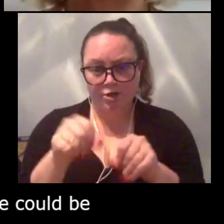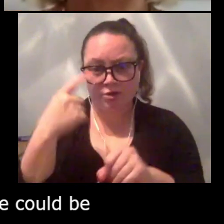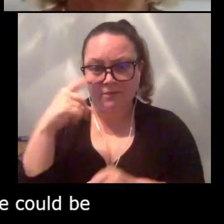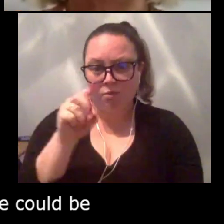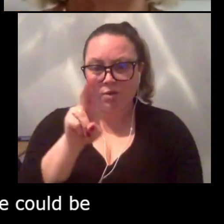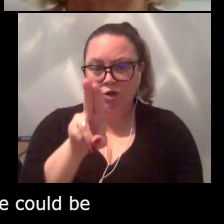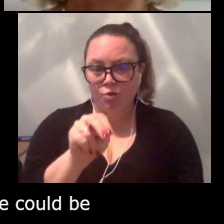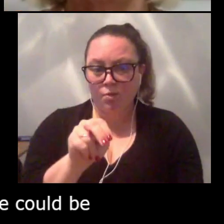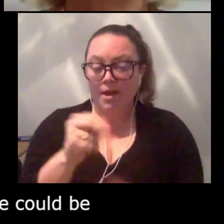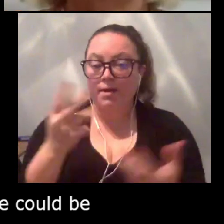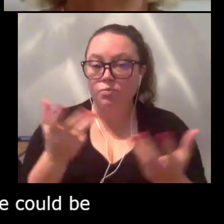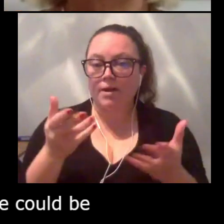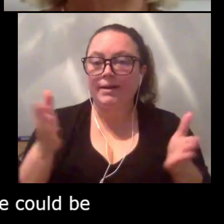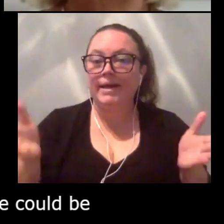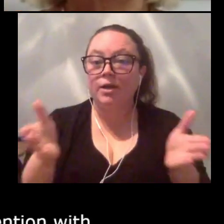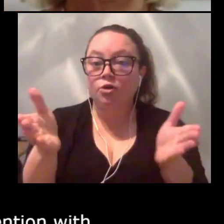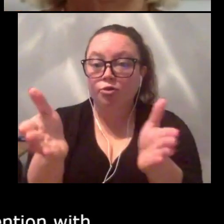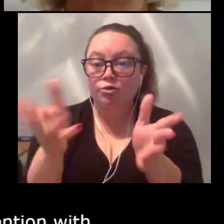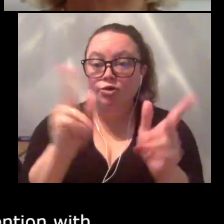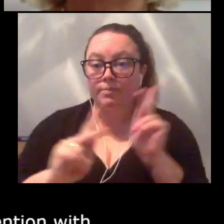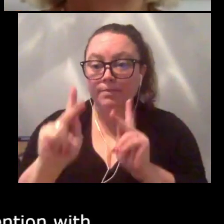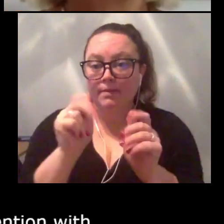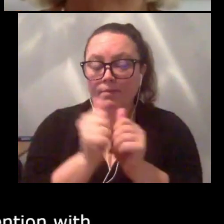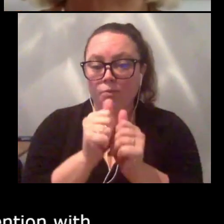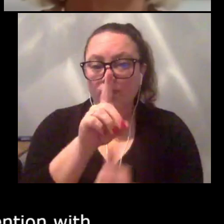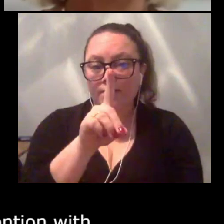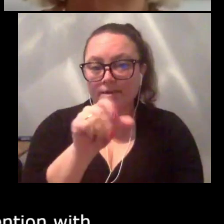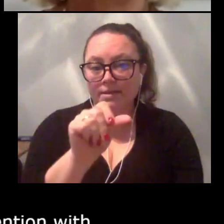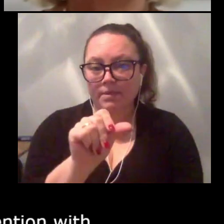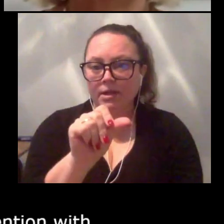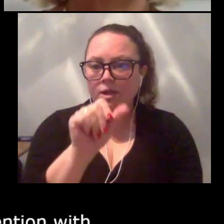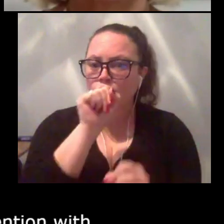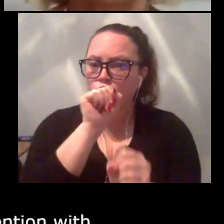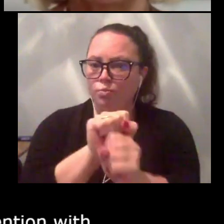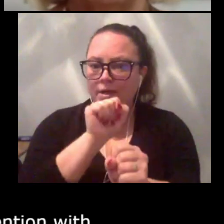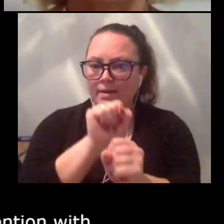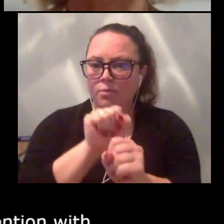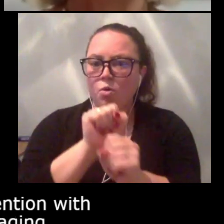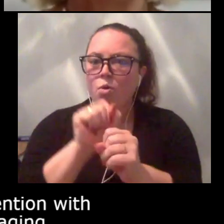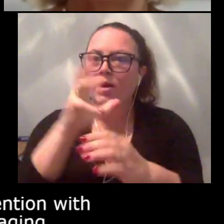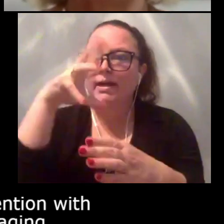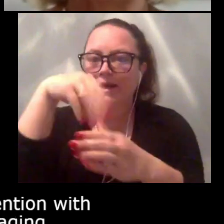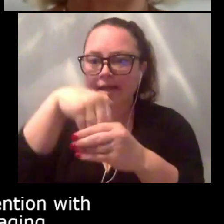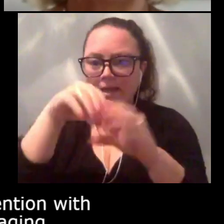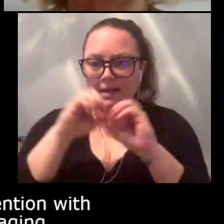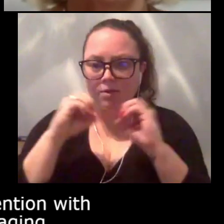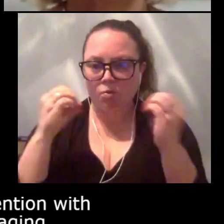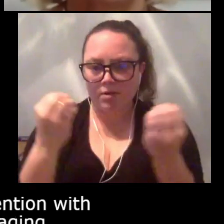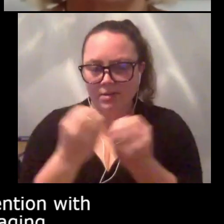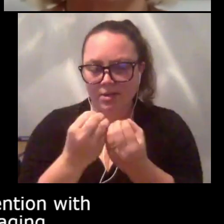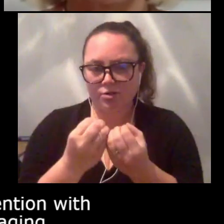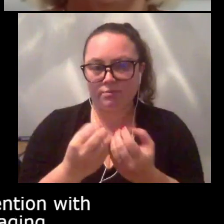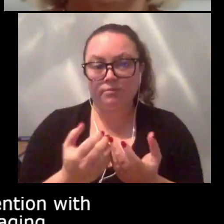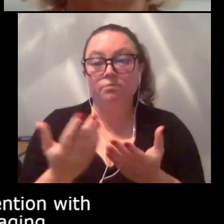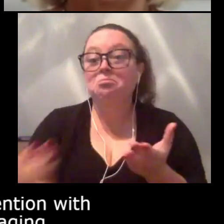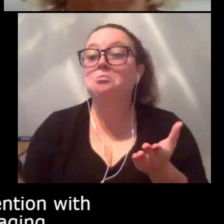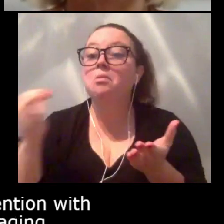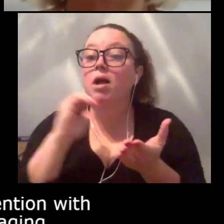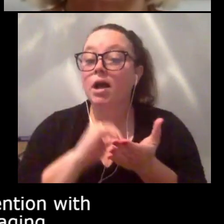with disability to be employed within an organization. Again, something that